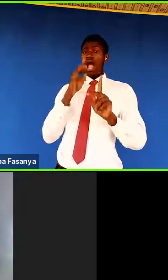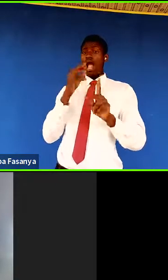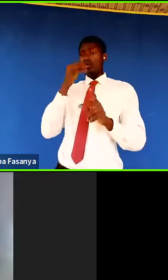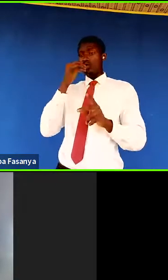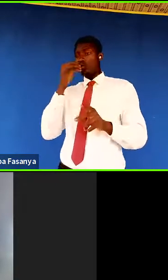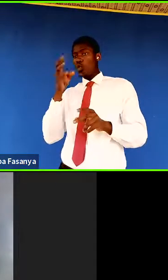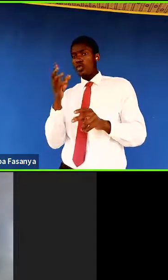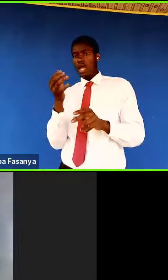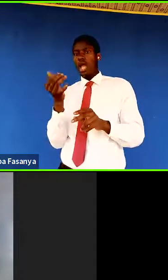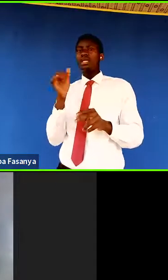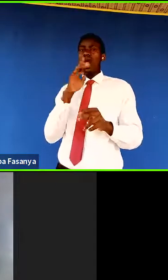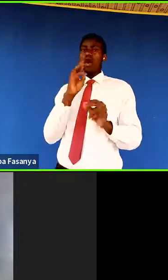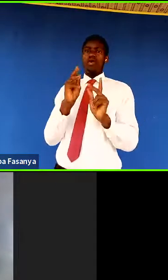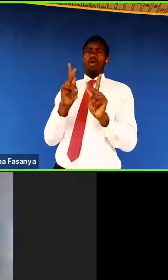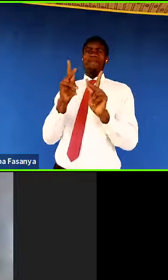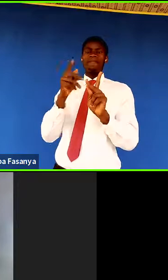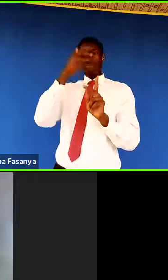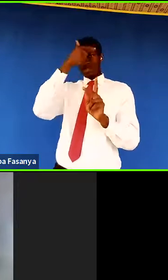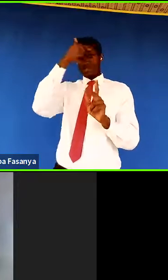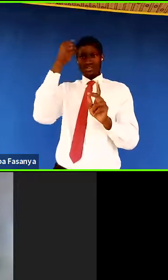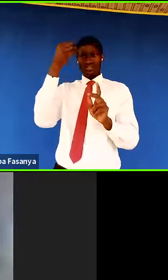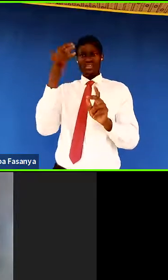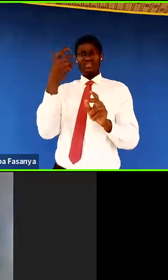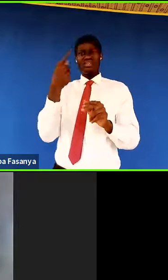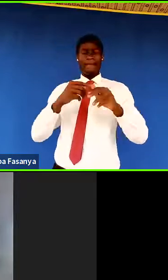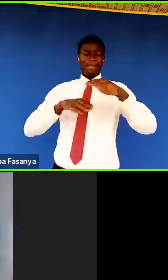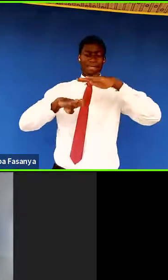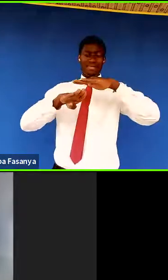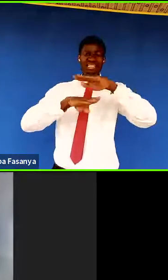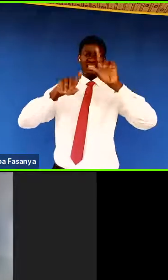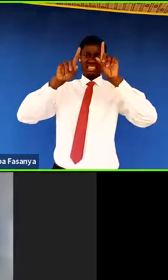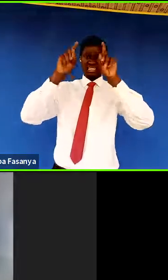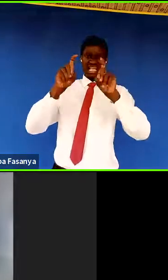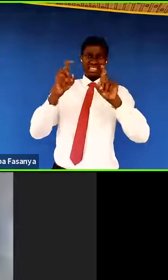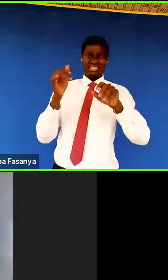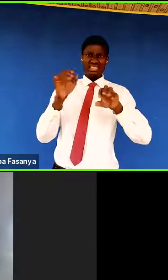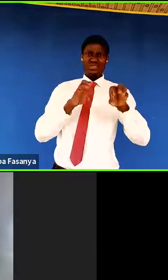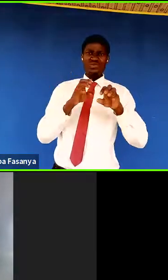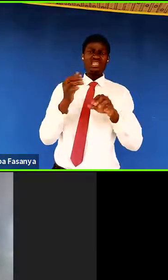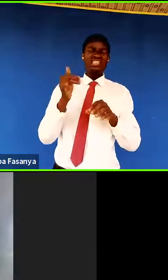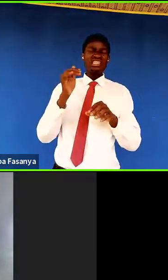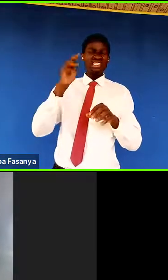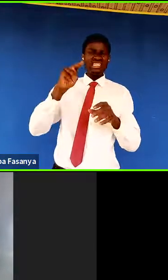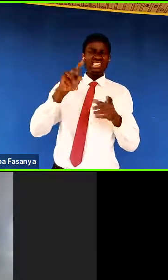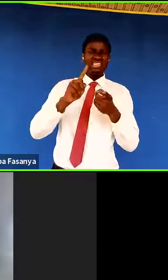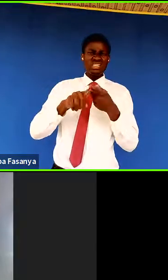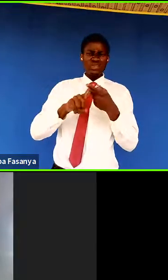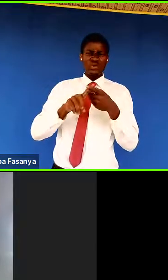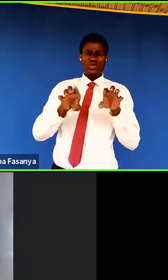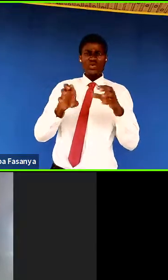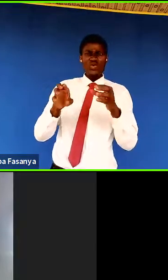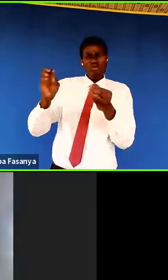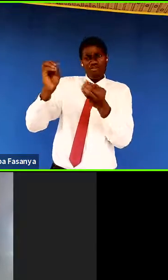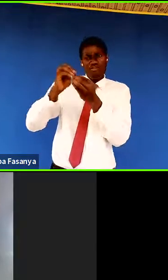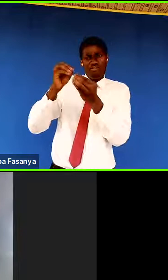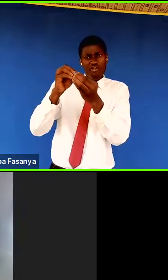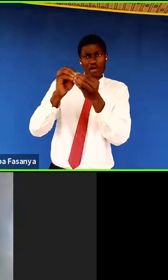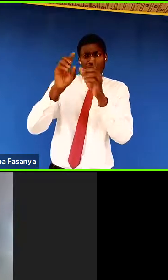the basic tests that they've done, they should seek to do further tests that could bring the